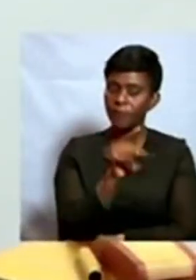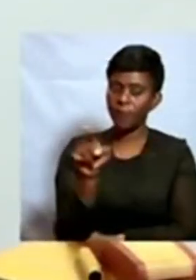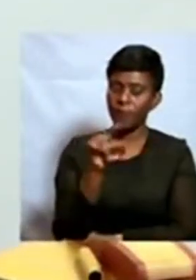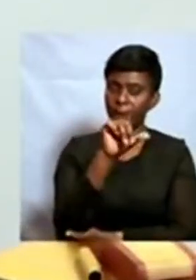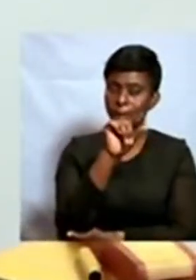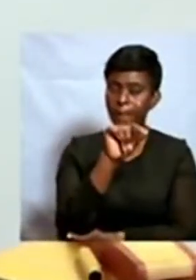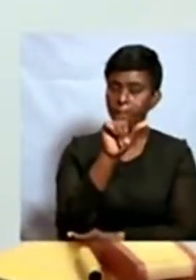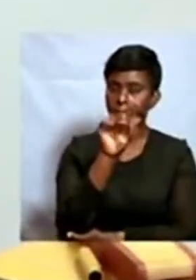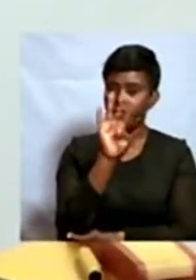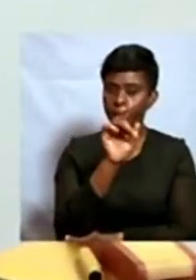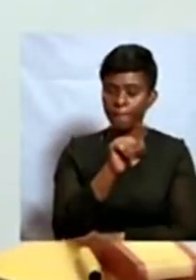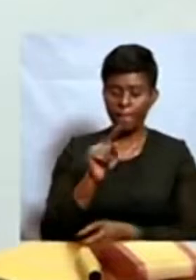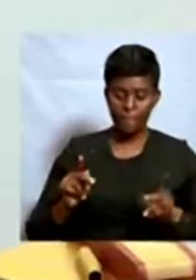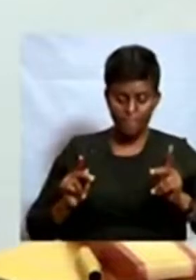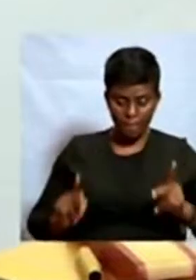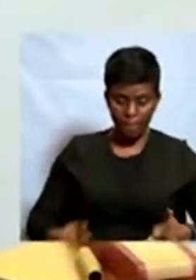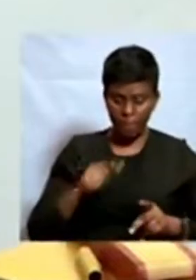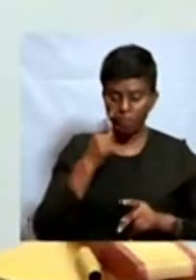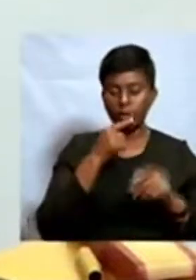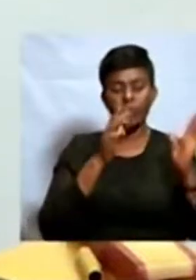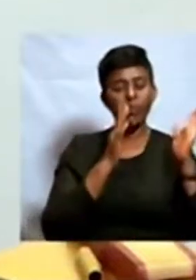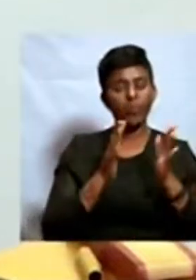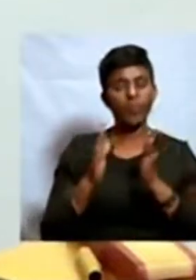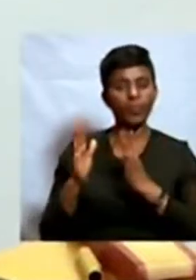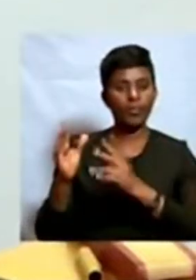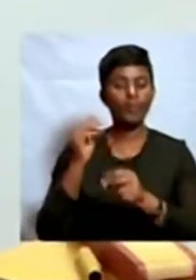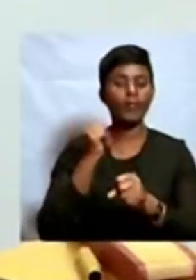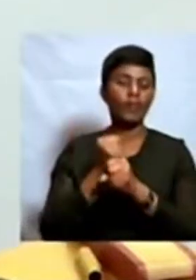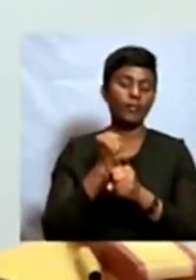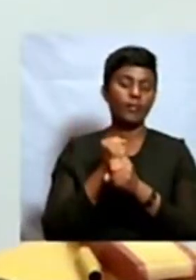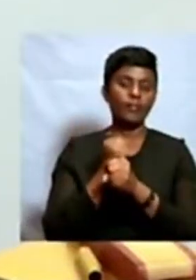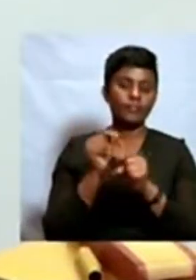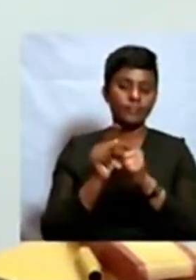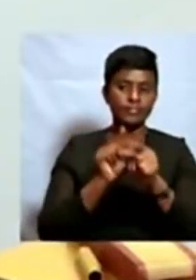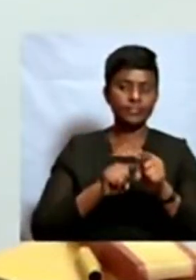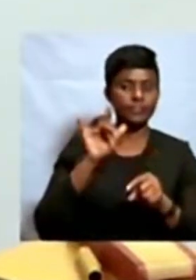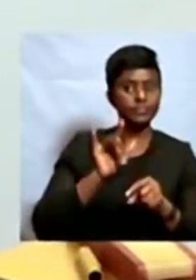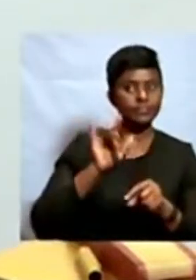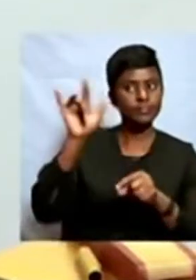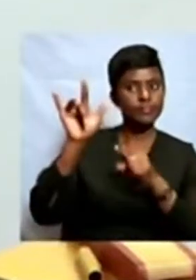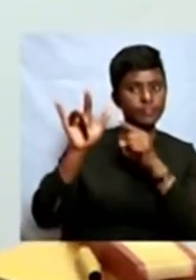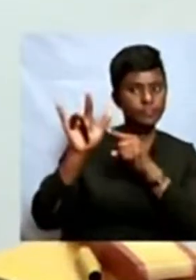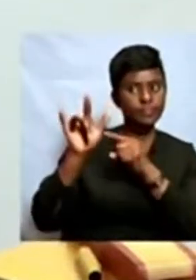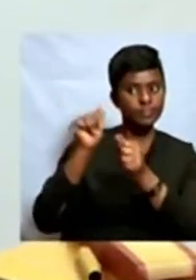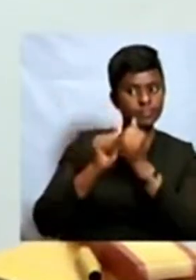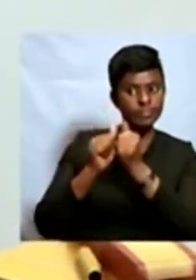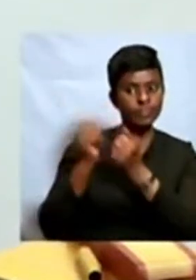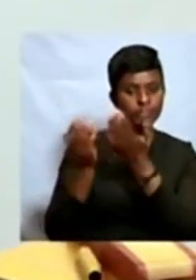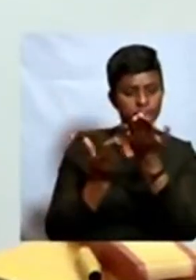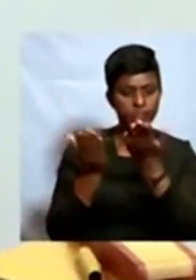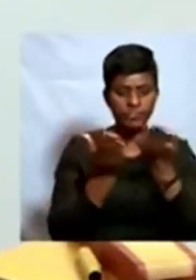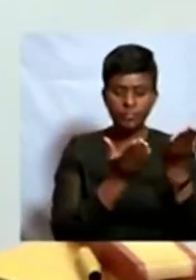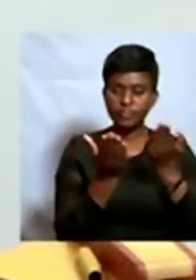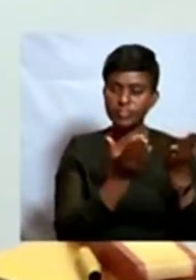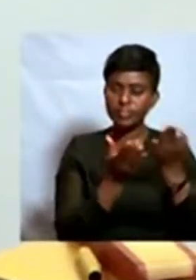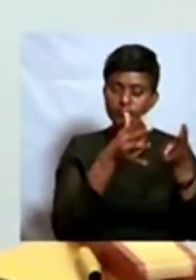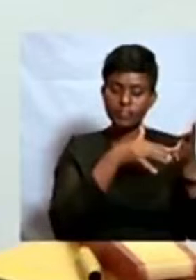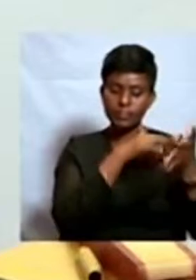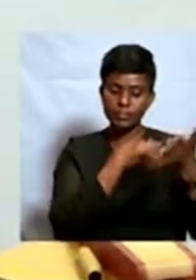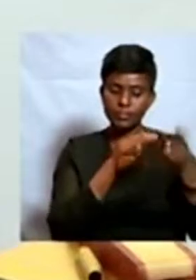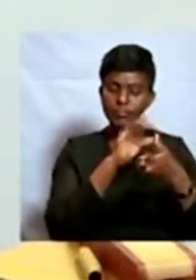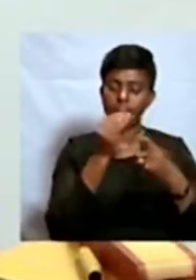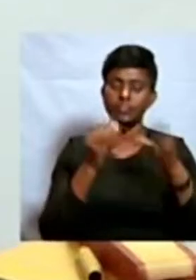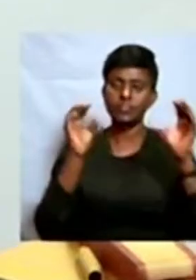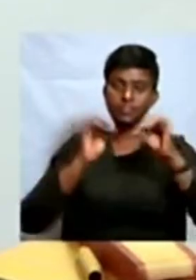2024. A person who intends to operate an aerodrome that serves as scheduled or